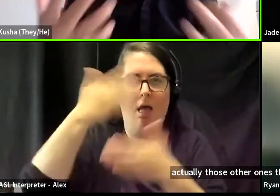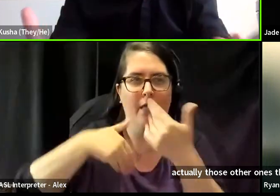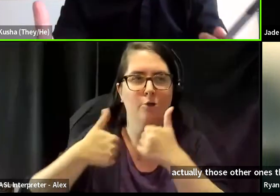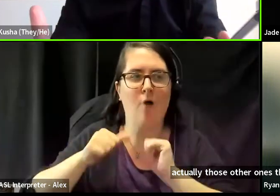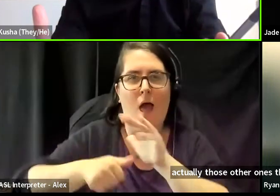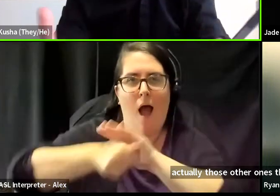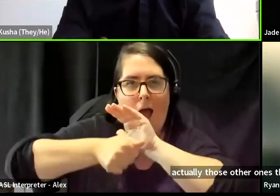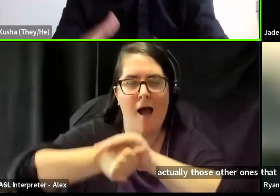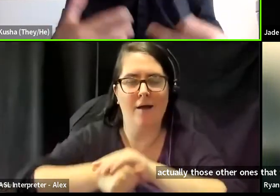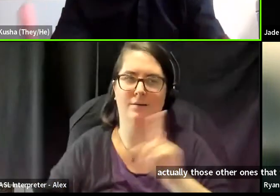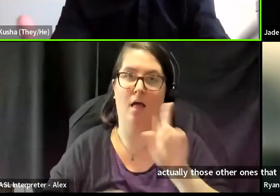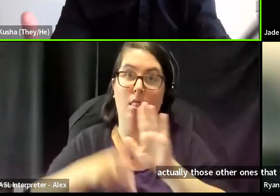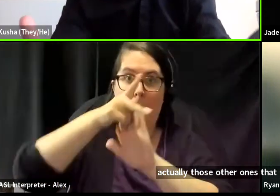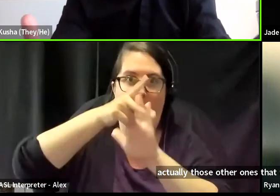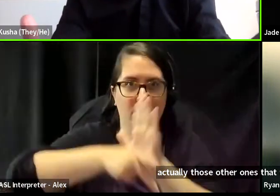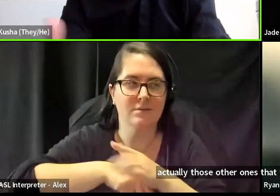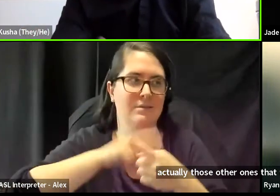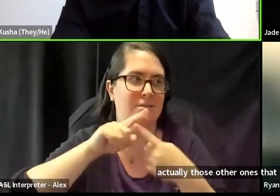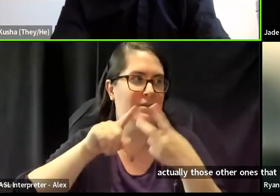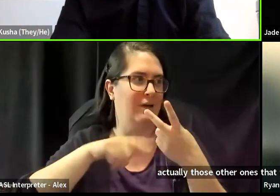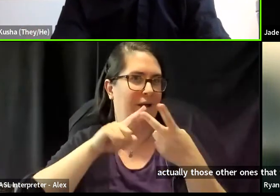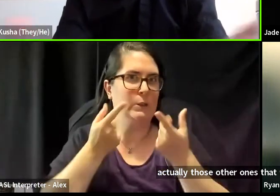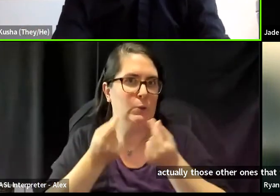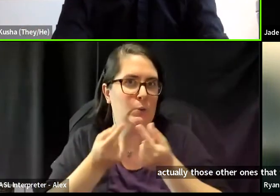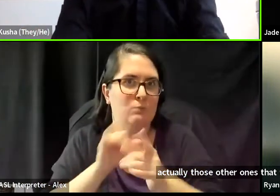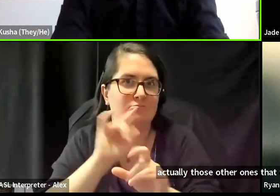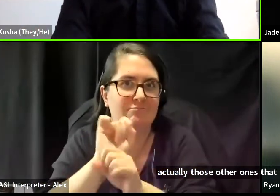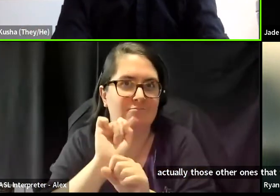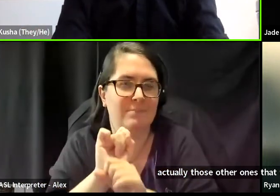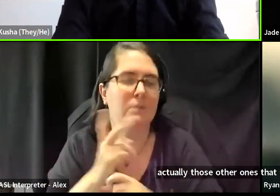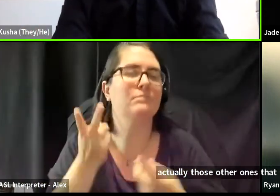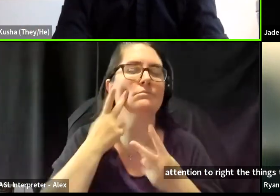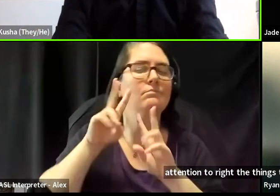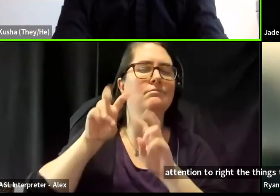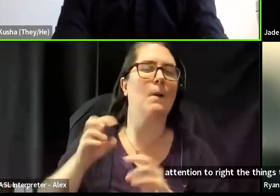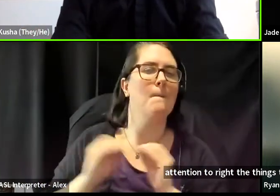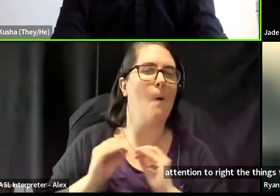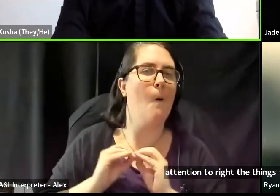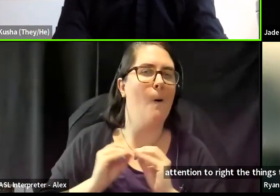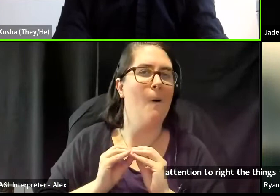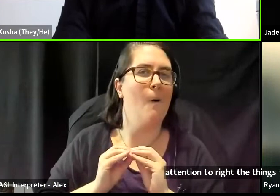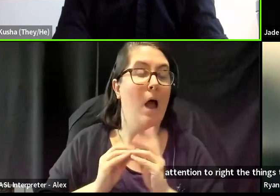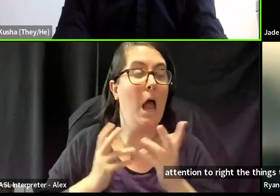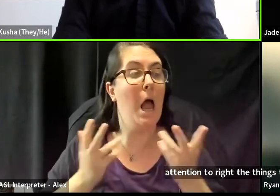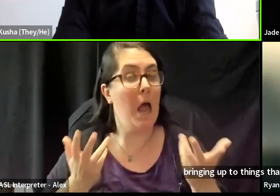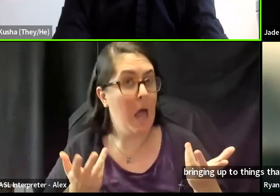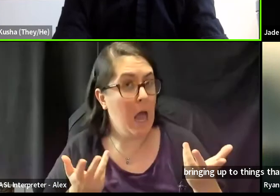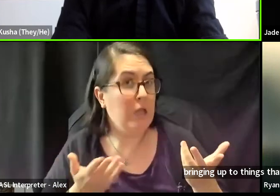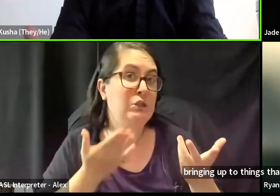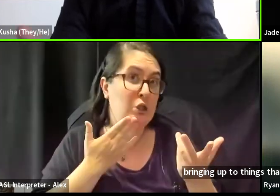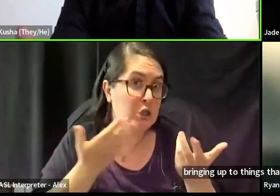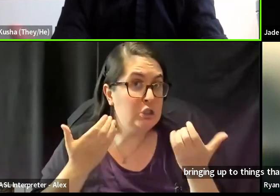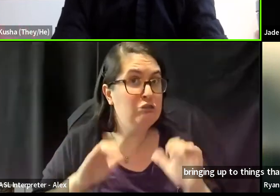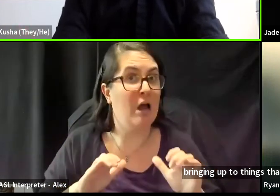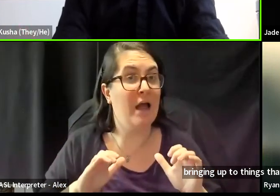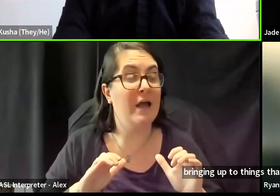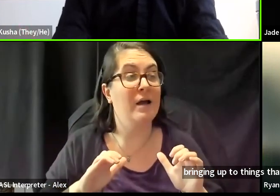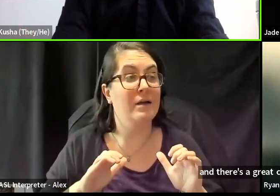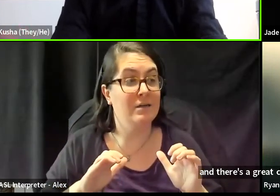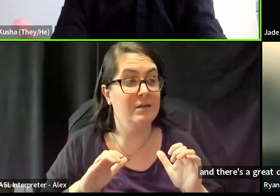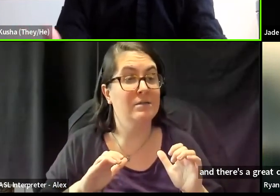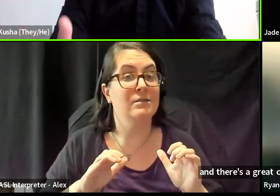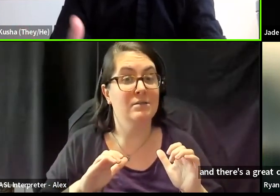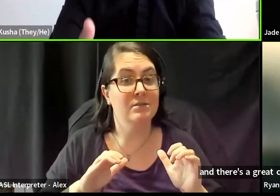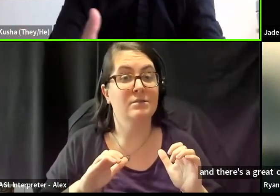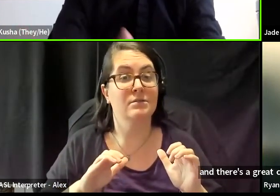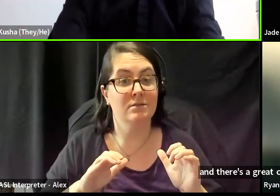that the policies are bringing up, the things that they're doing. And there's a great chance that, unfortunately, Pierre Poilievre, who's a fascist,